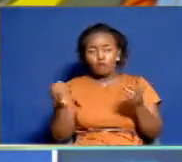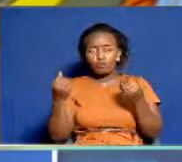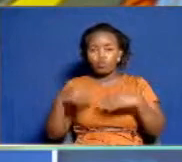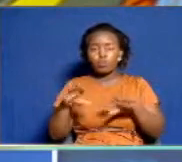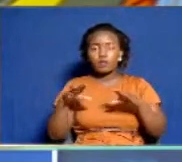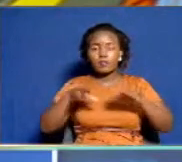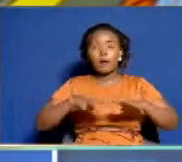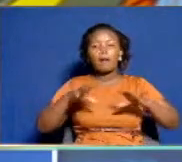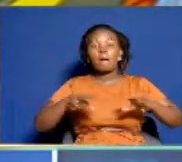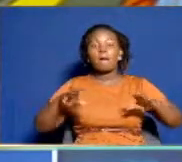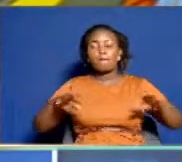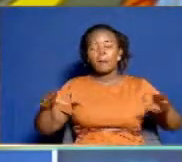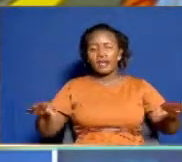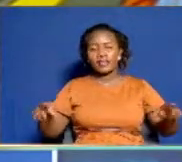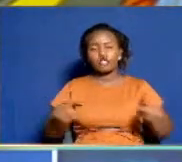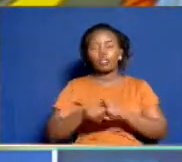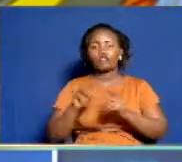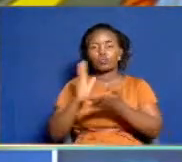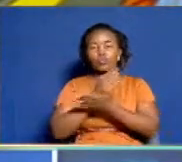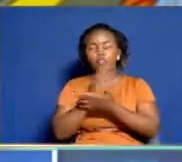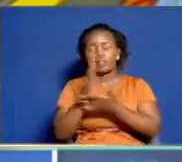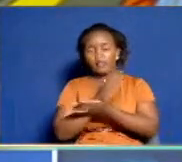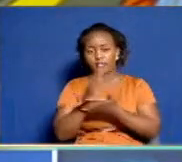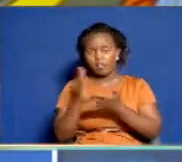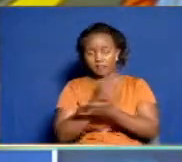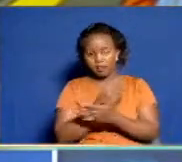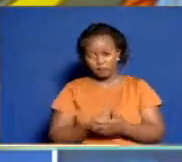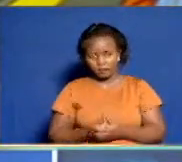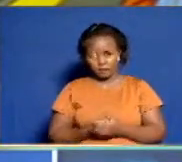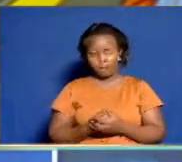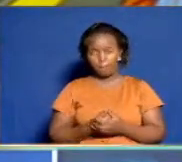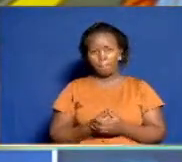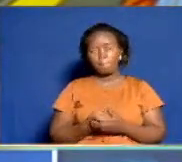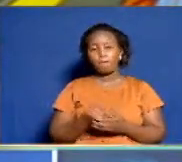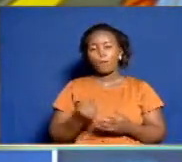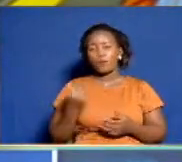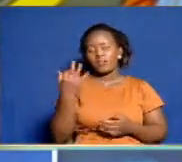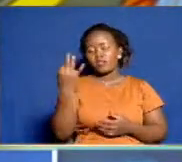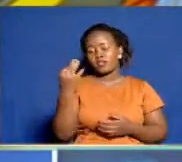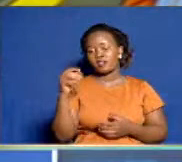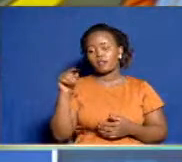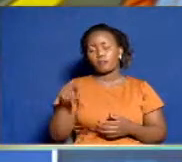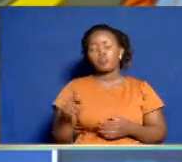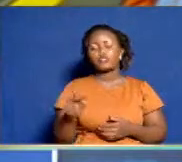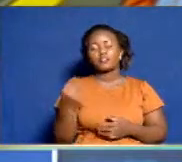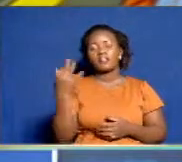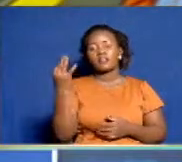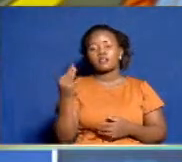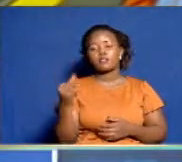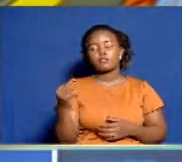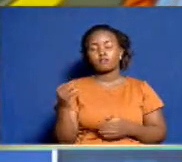a toll on the sector's value chain. In the draft 3 trillion shillings budget